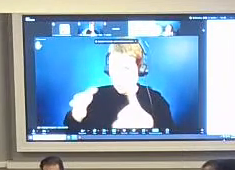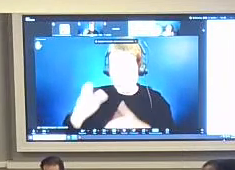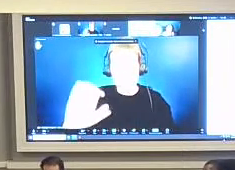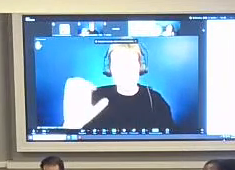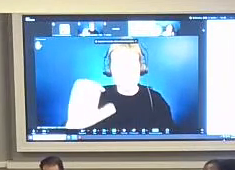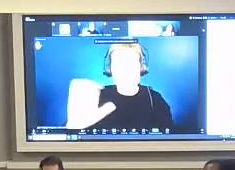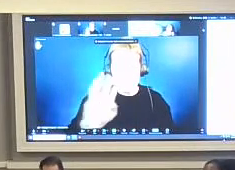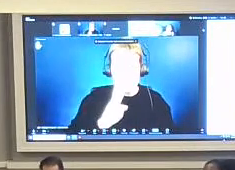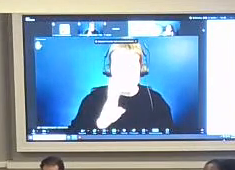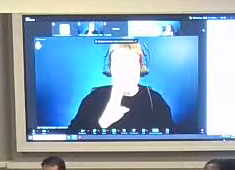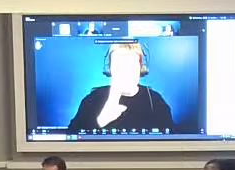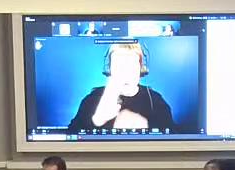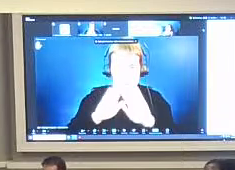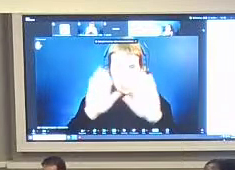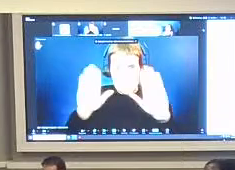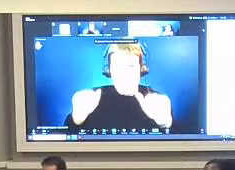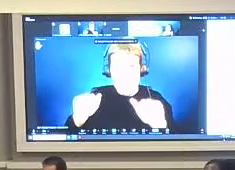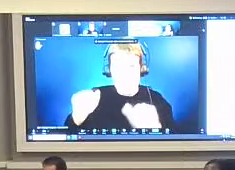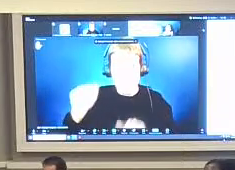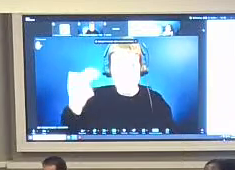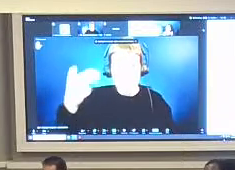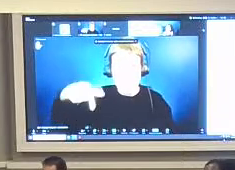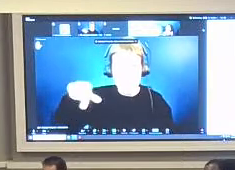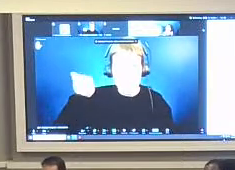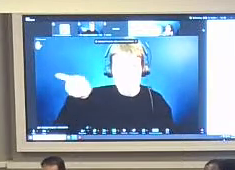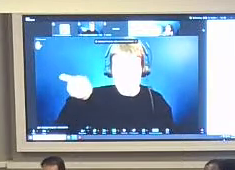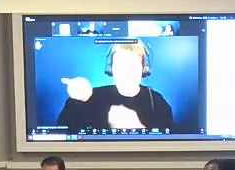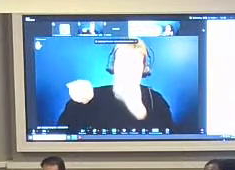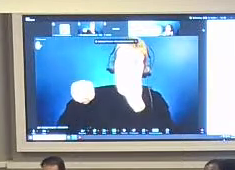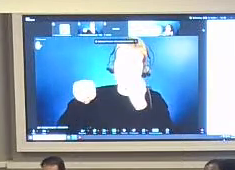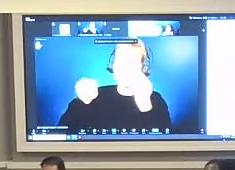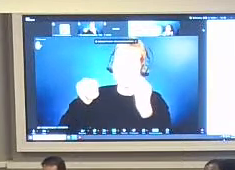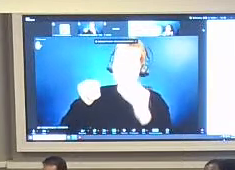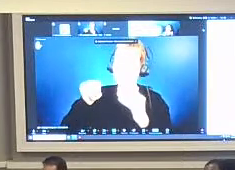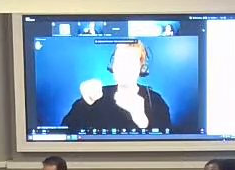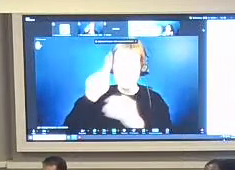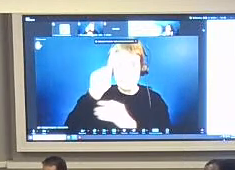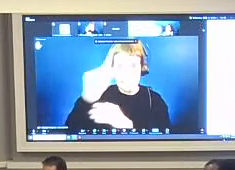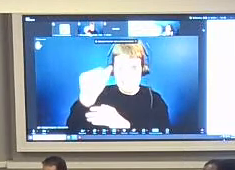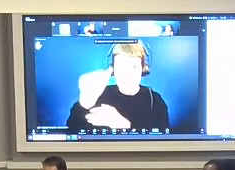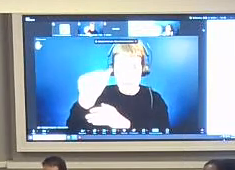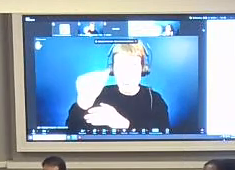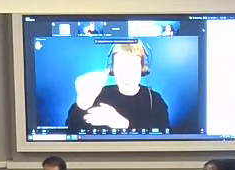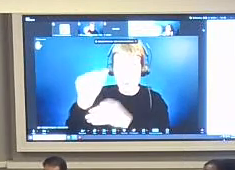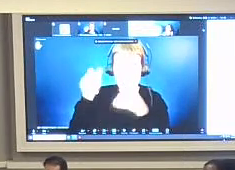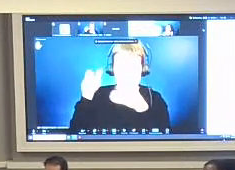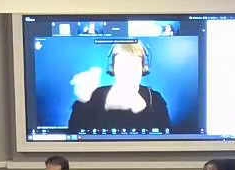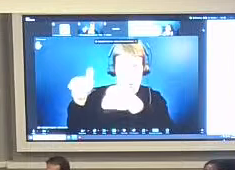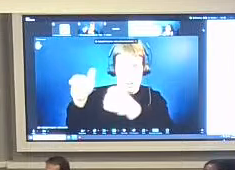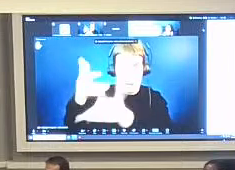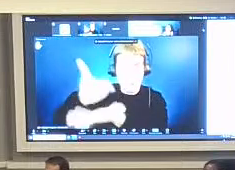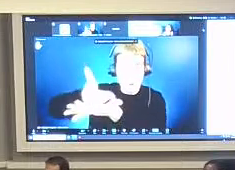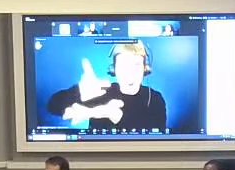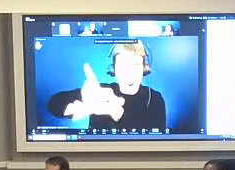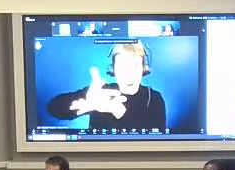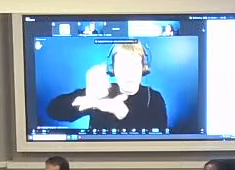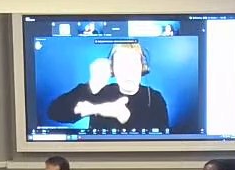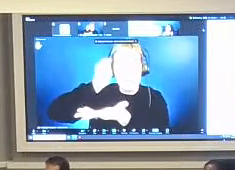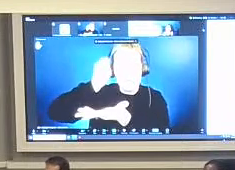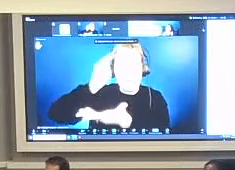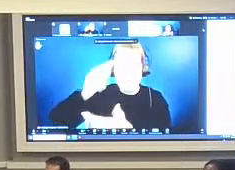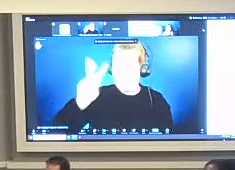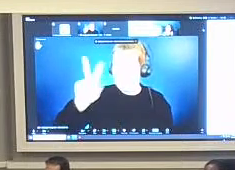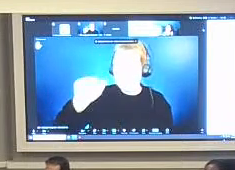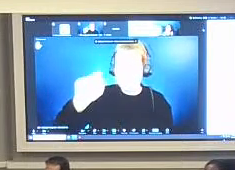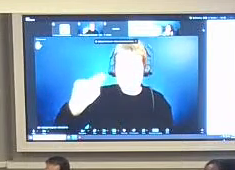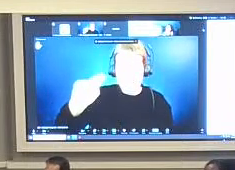is actually, it's a disabled street parking, but if you're in a van, there's a big stump right in the